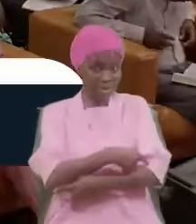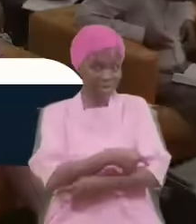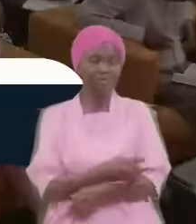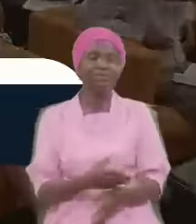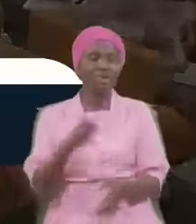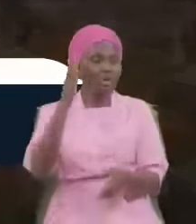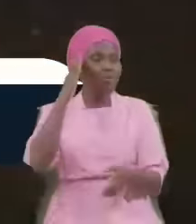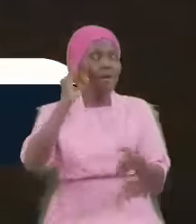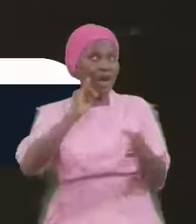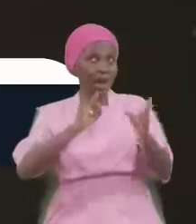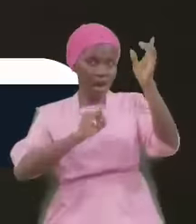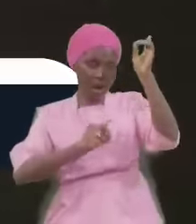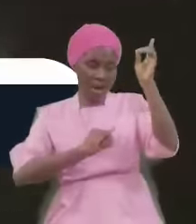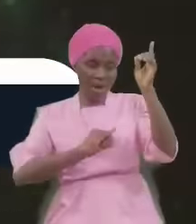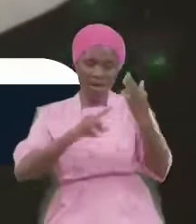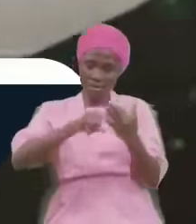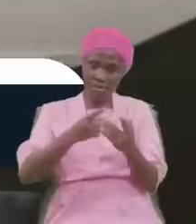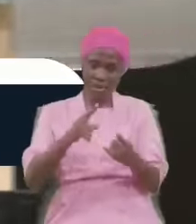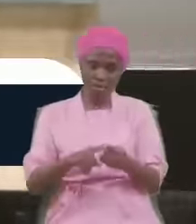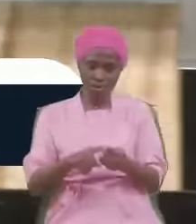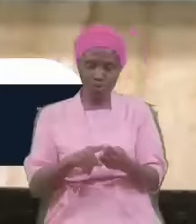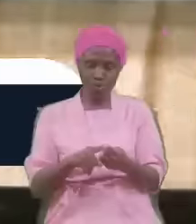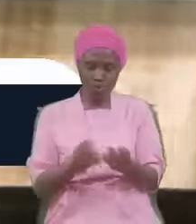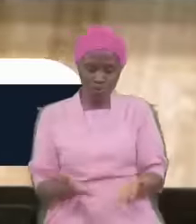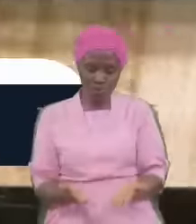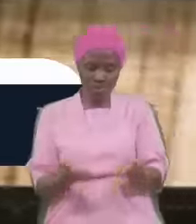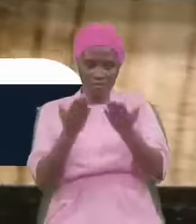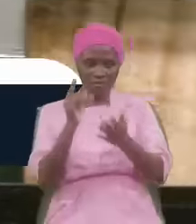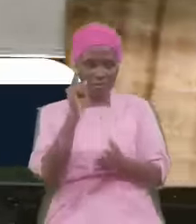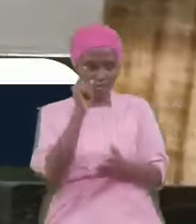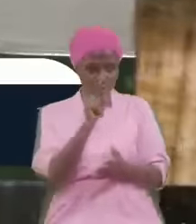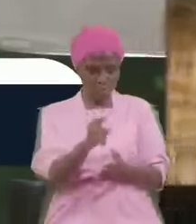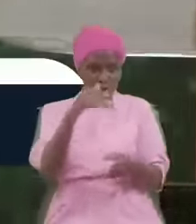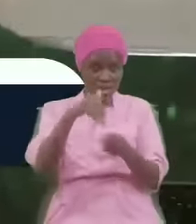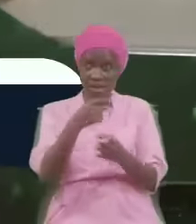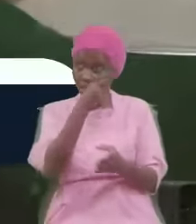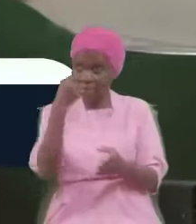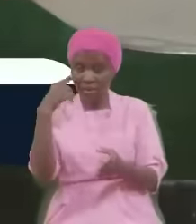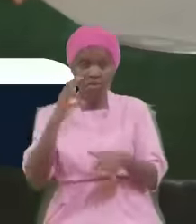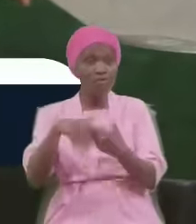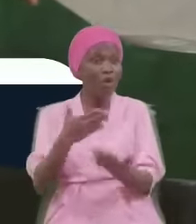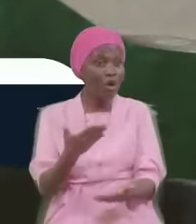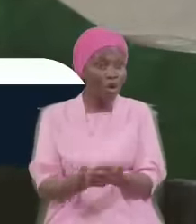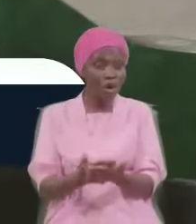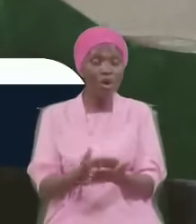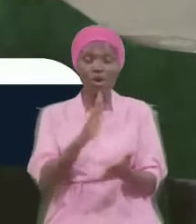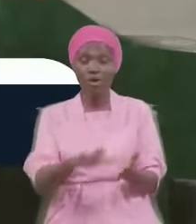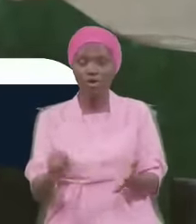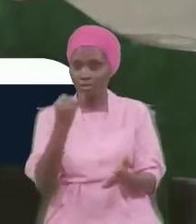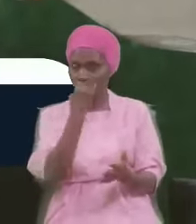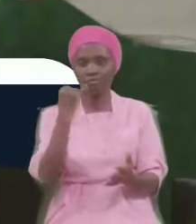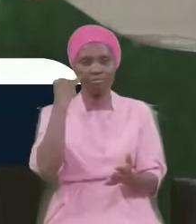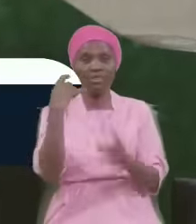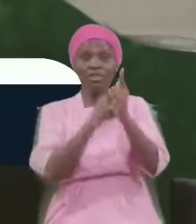to magnify thee in the sight of all Israel. The Lord says, in